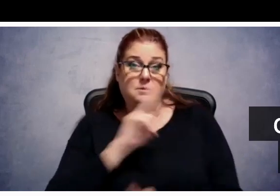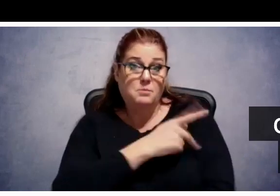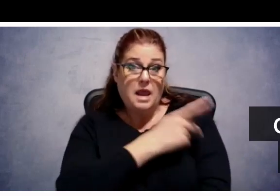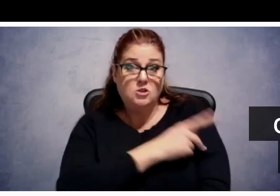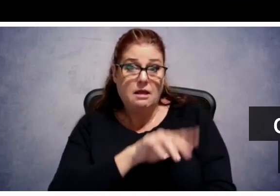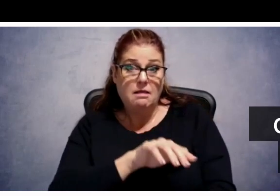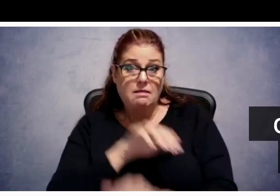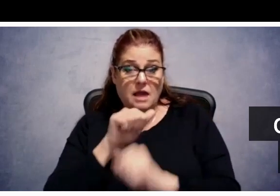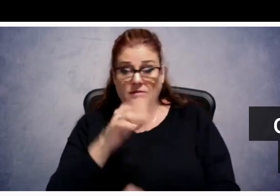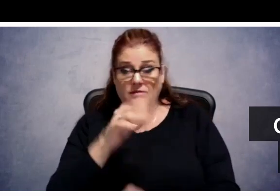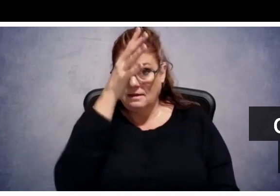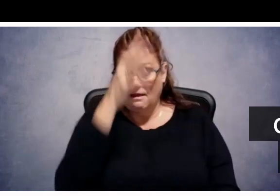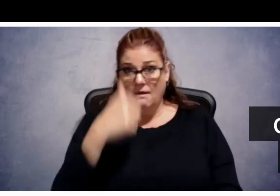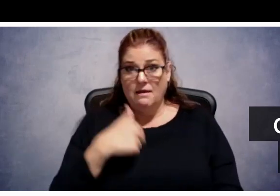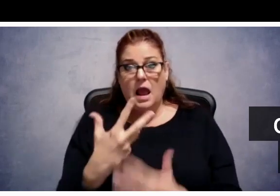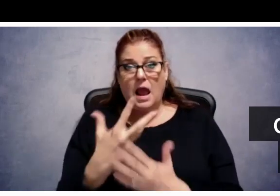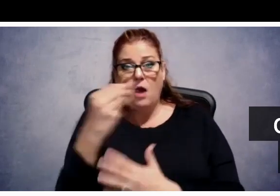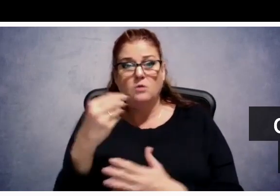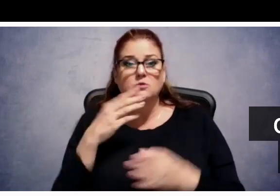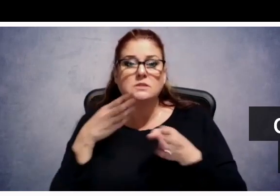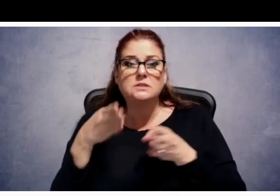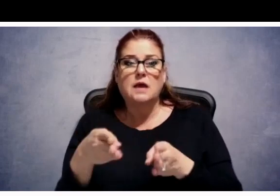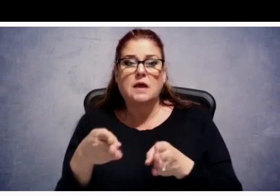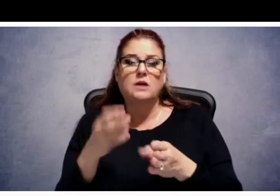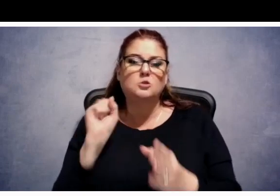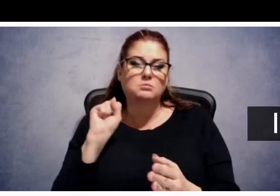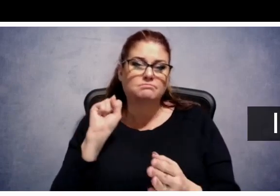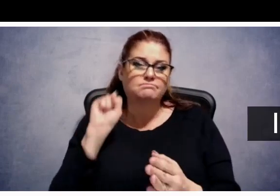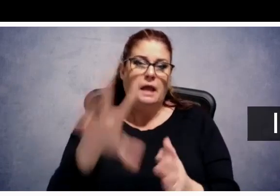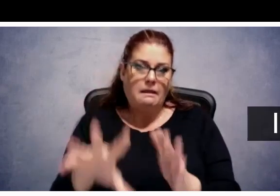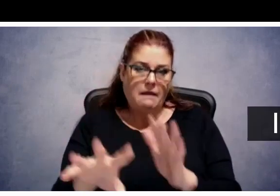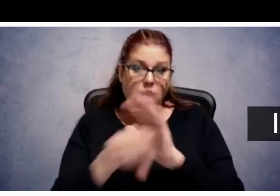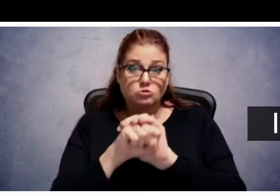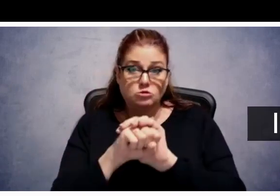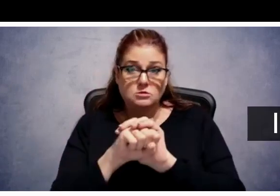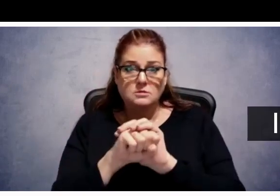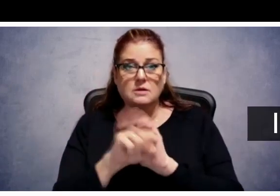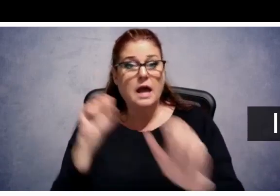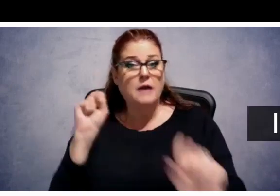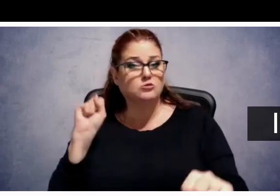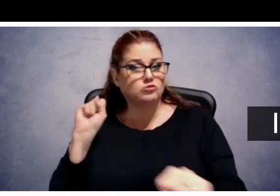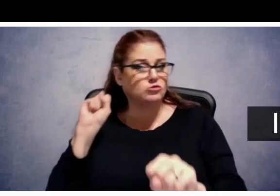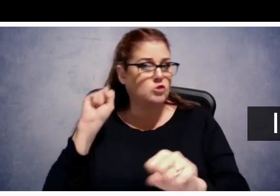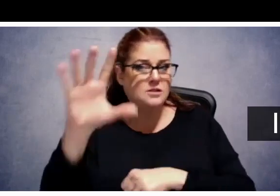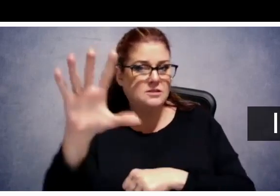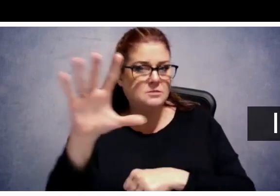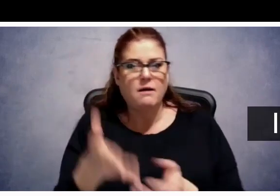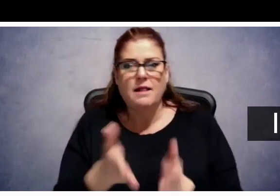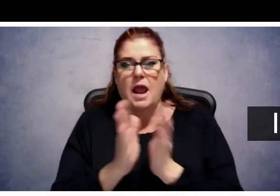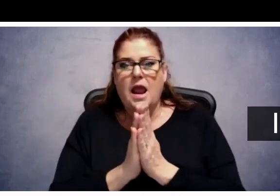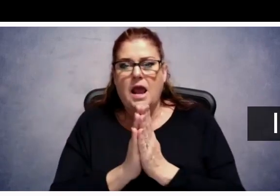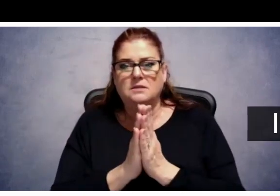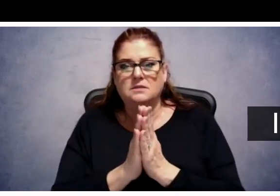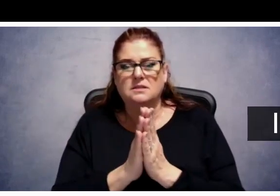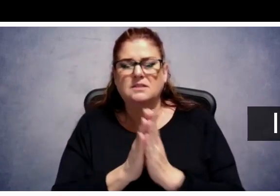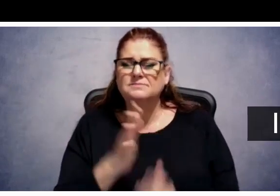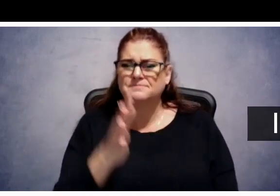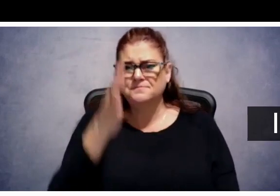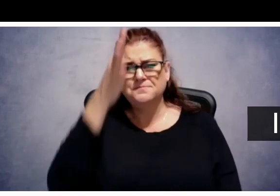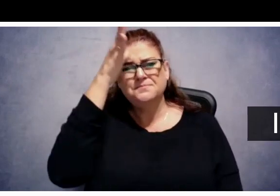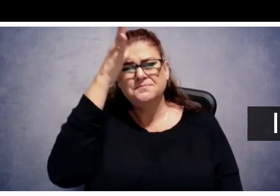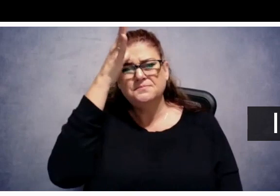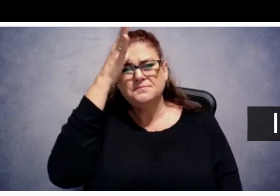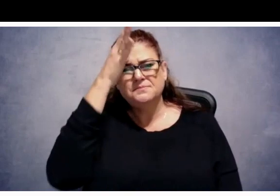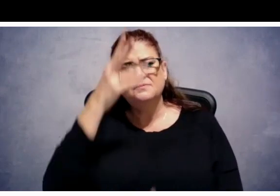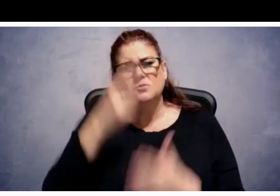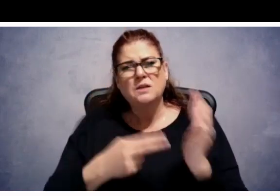Daddy and I went out to the sidewalk to play catch. I tossed the ball and asked, "Daddy,